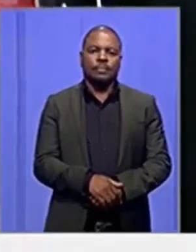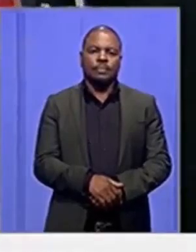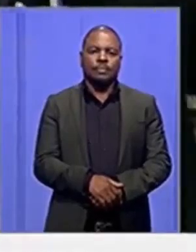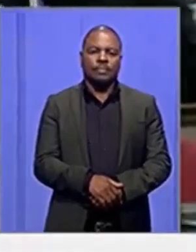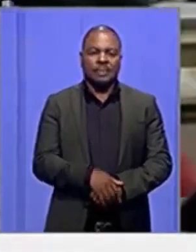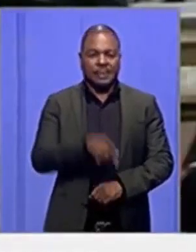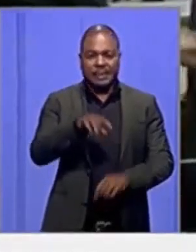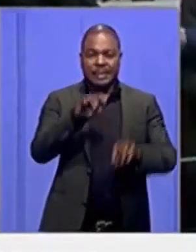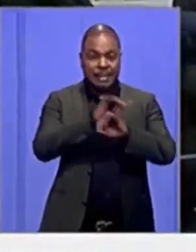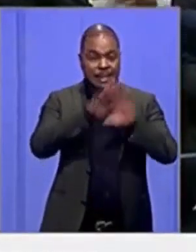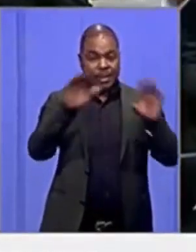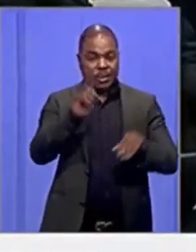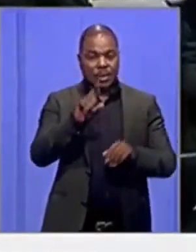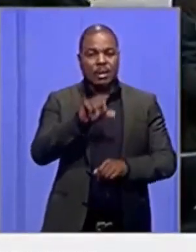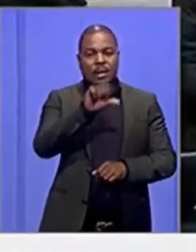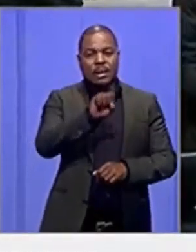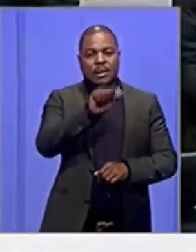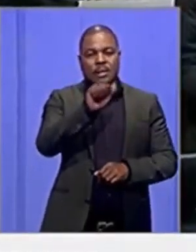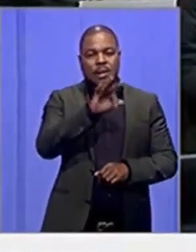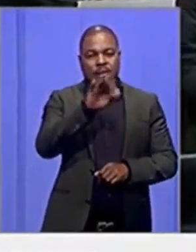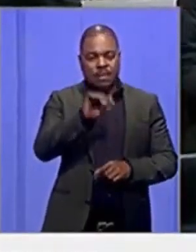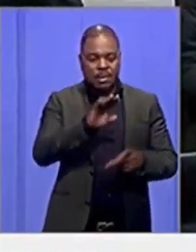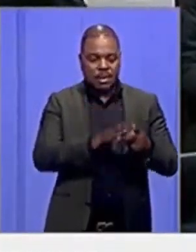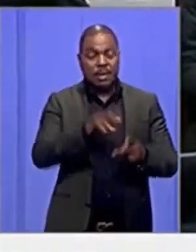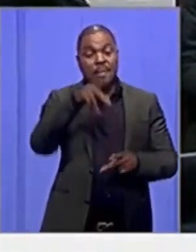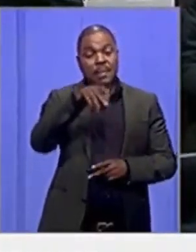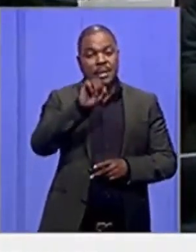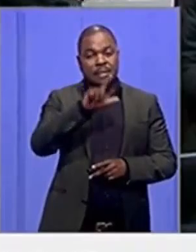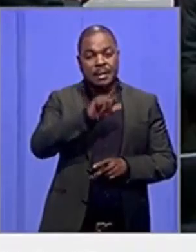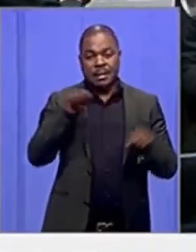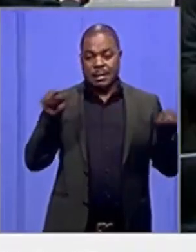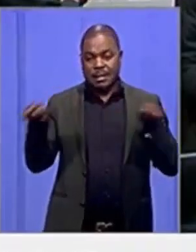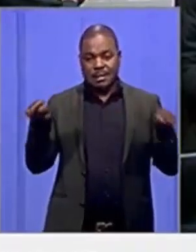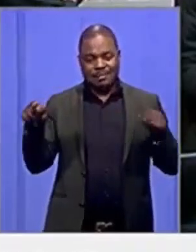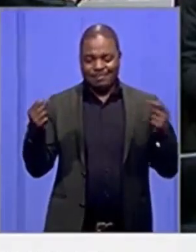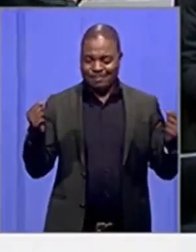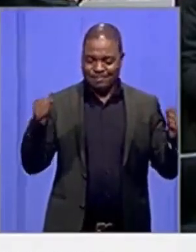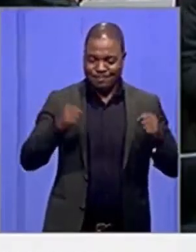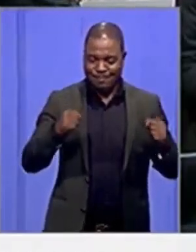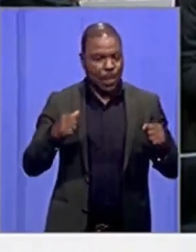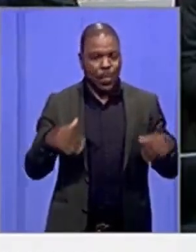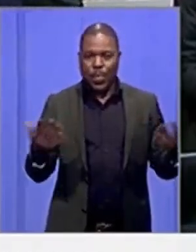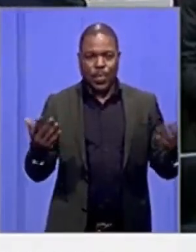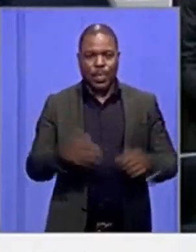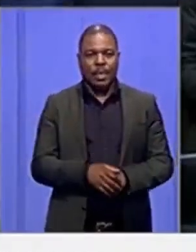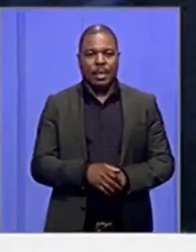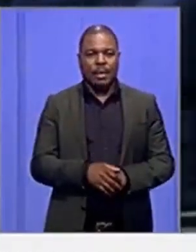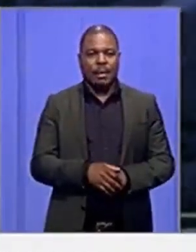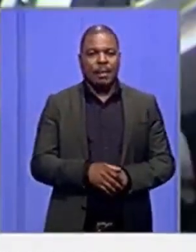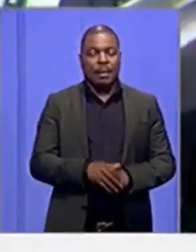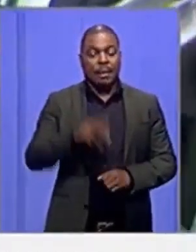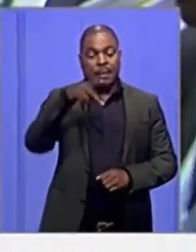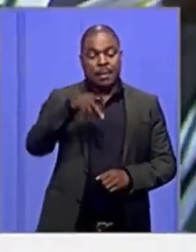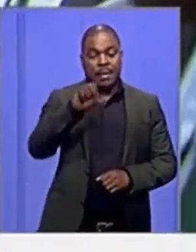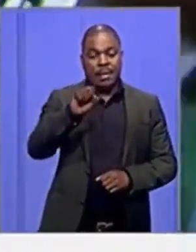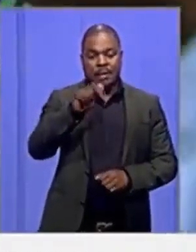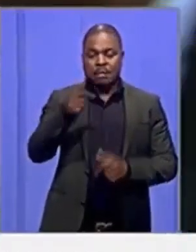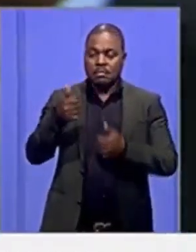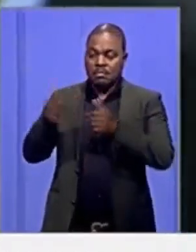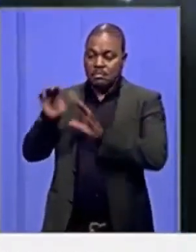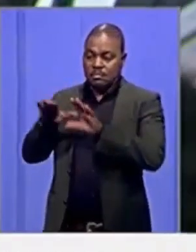go totobetse gore mogatlo wa Safa le mogatlo wa PSL ga ba kwane ga botse komiti taolo ya PSL ibile